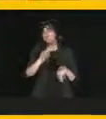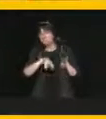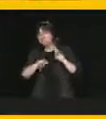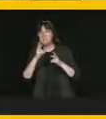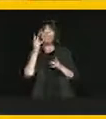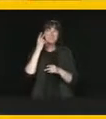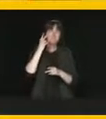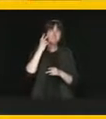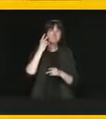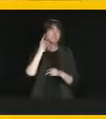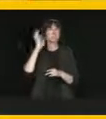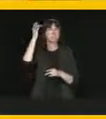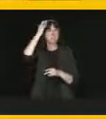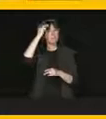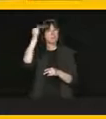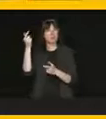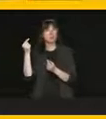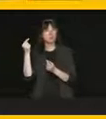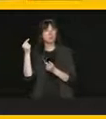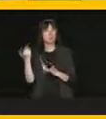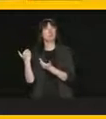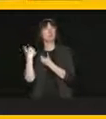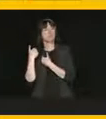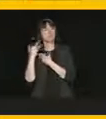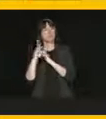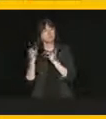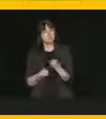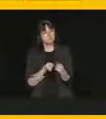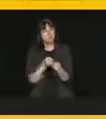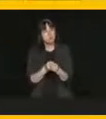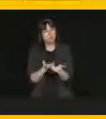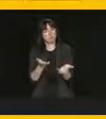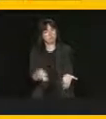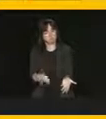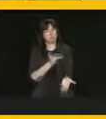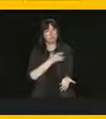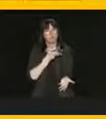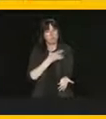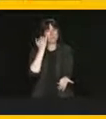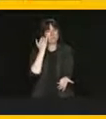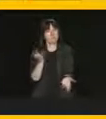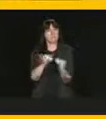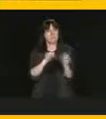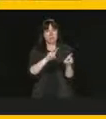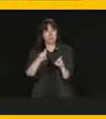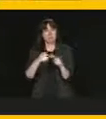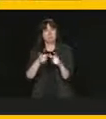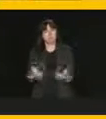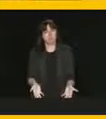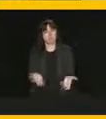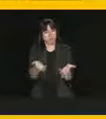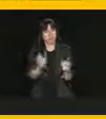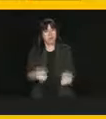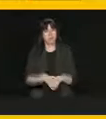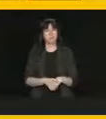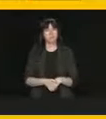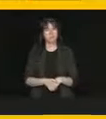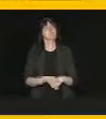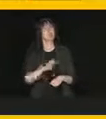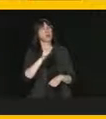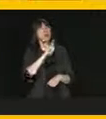process, and our responsibility is to be there for the provinces to ensure they can do that testing. Now, with respect to the provinces, now